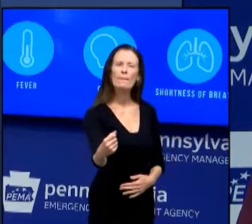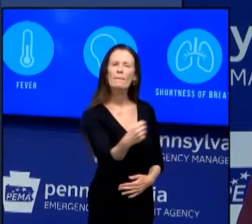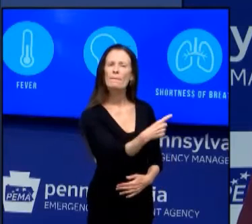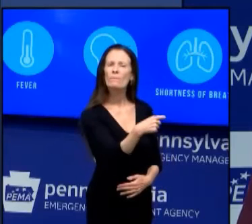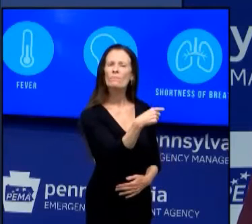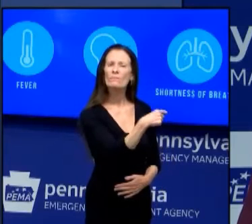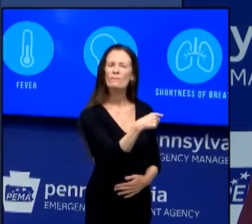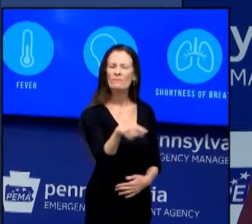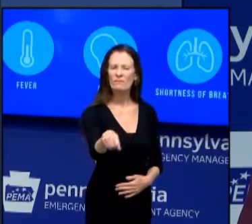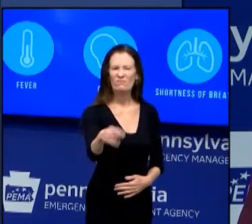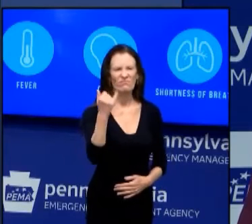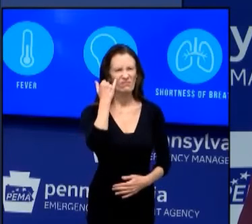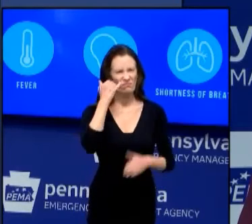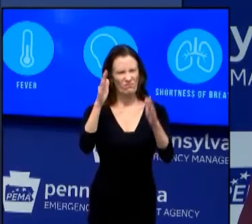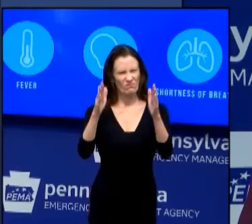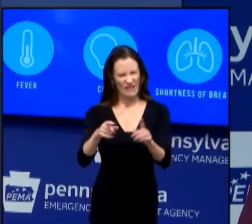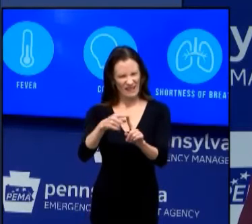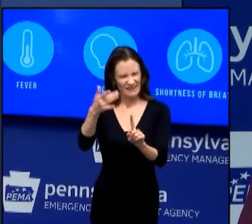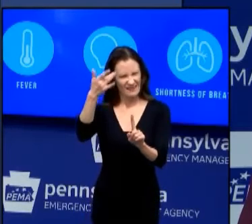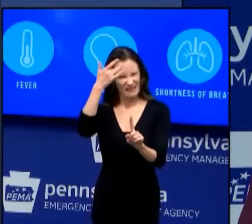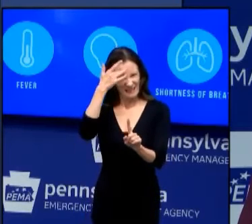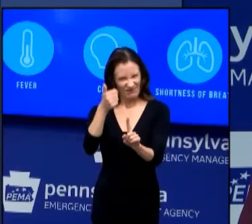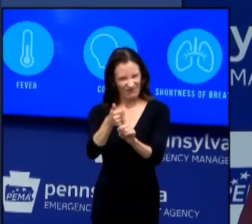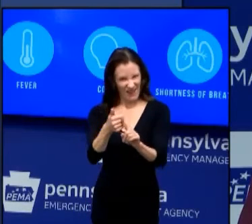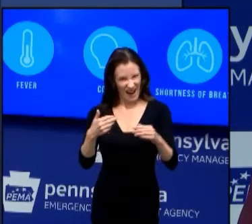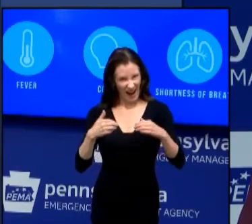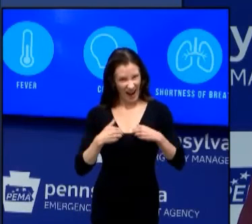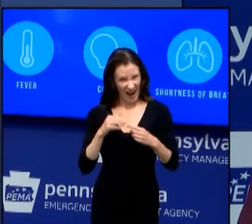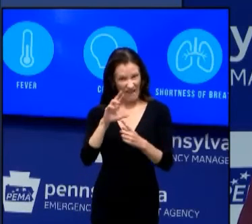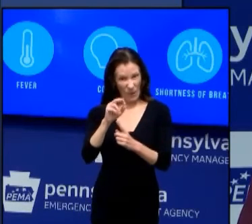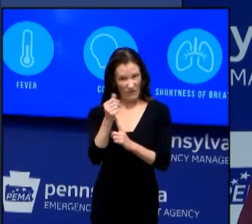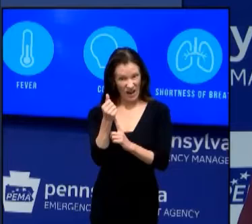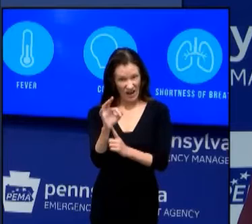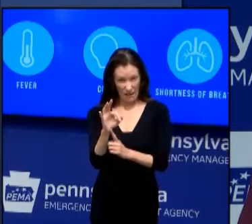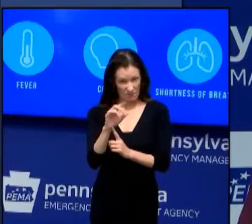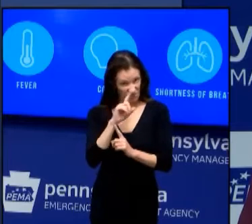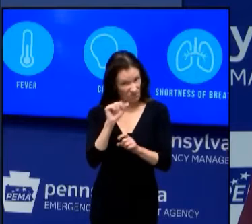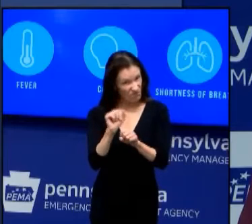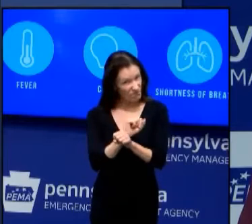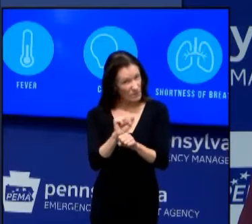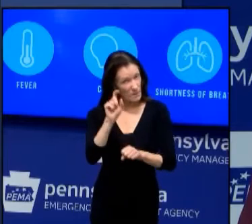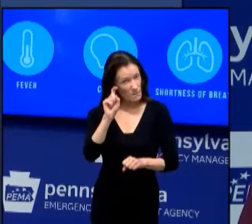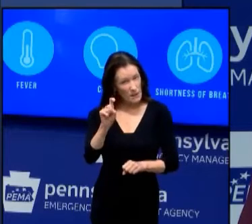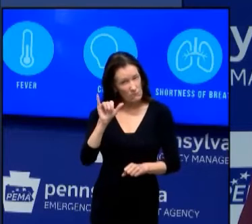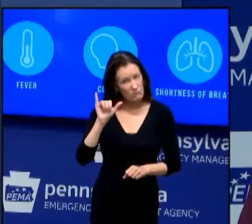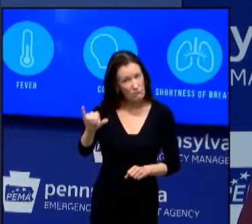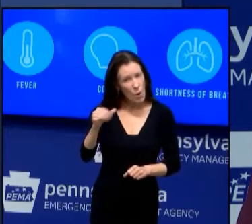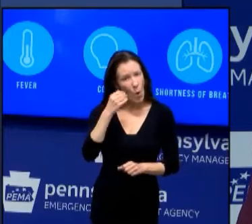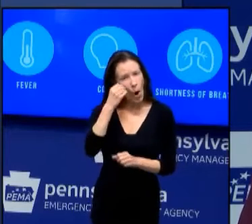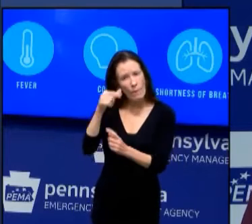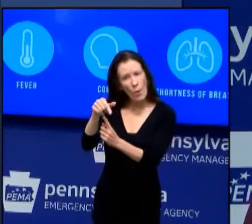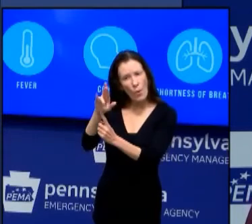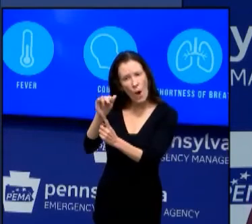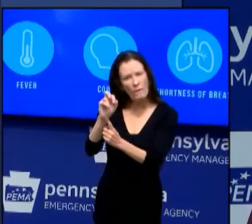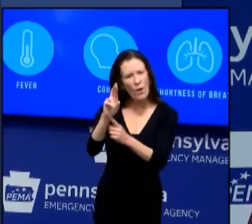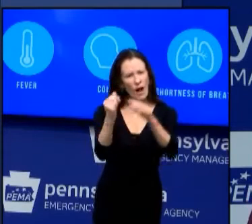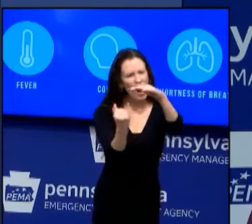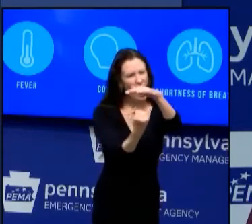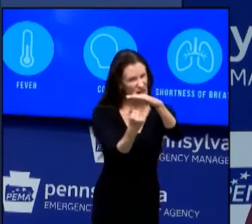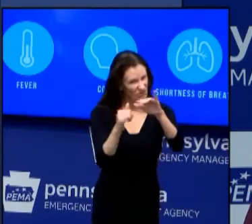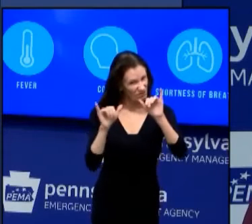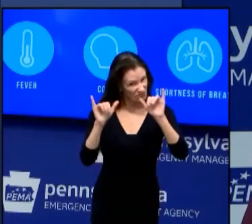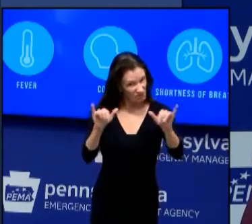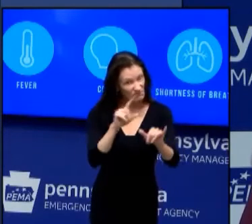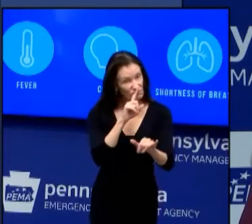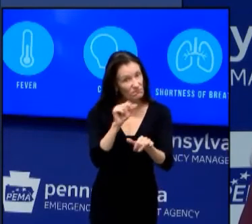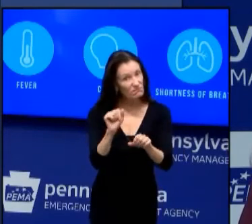health departments are doing to ensure that those who have tested positive are remaining isolated at home? Or are hospitals not